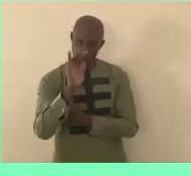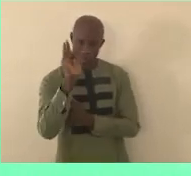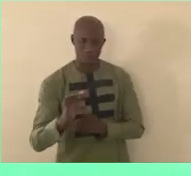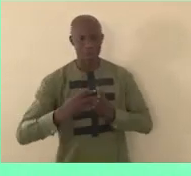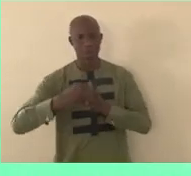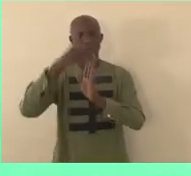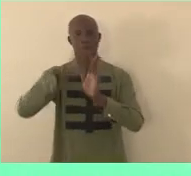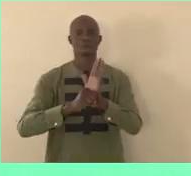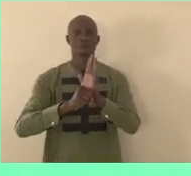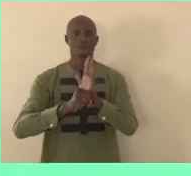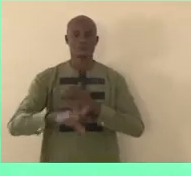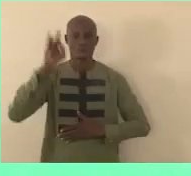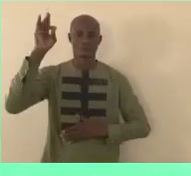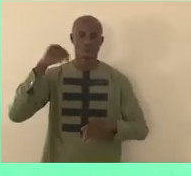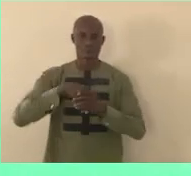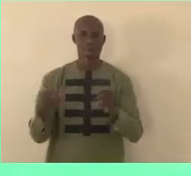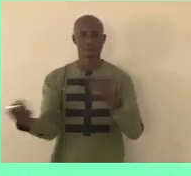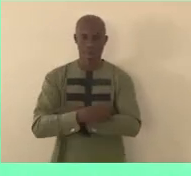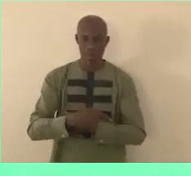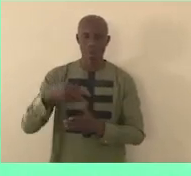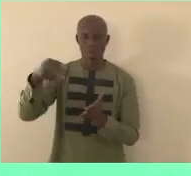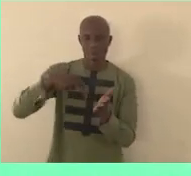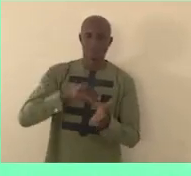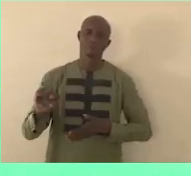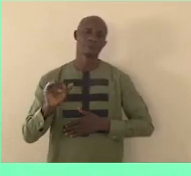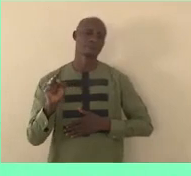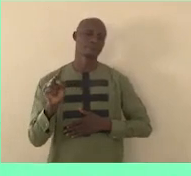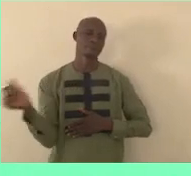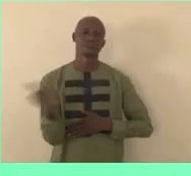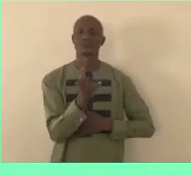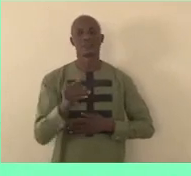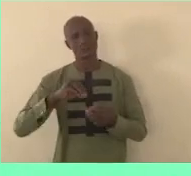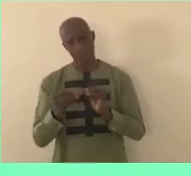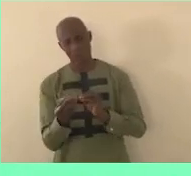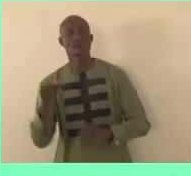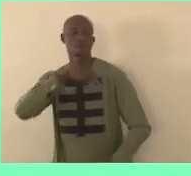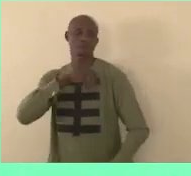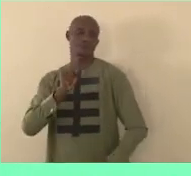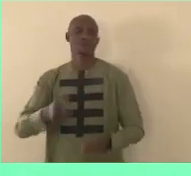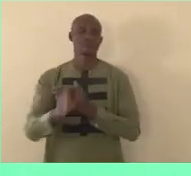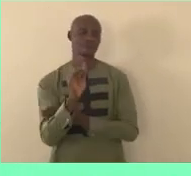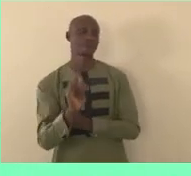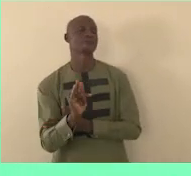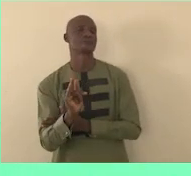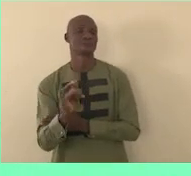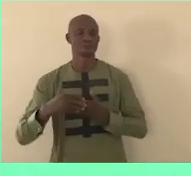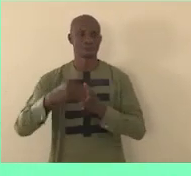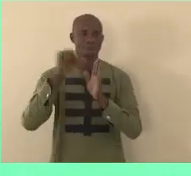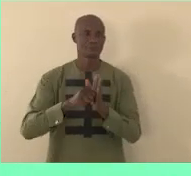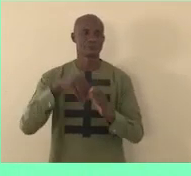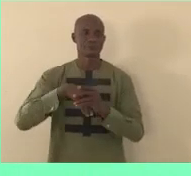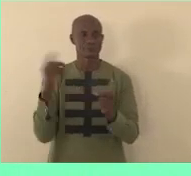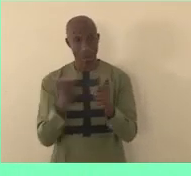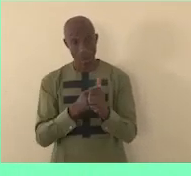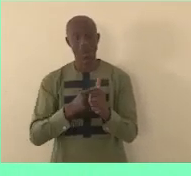godly leadership found in today's readings. There are a number of qualities of godly leadership in the